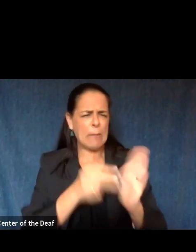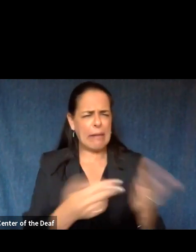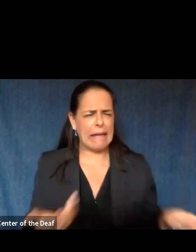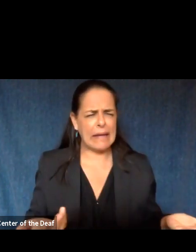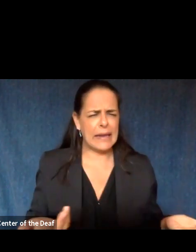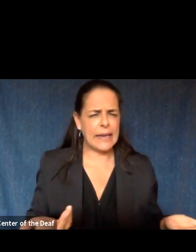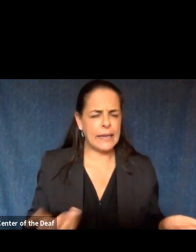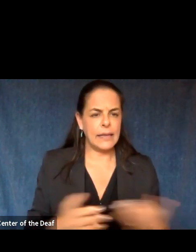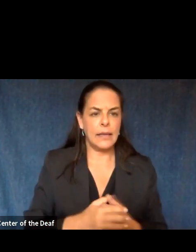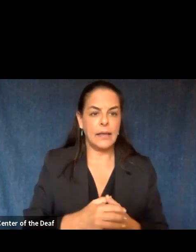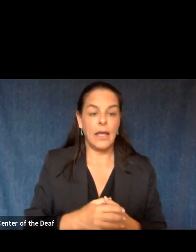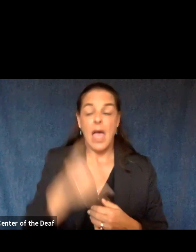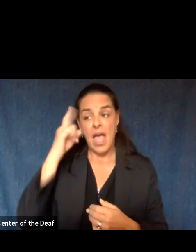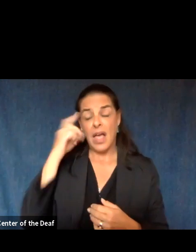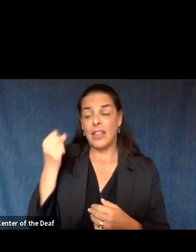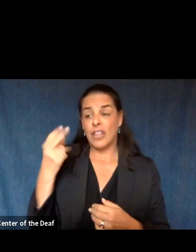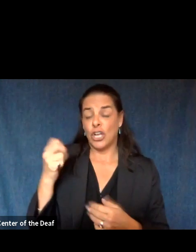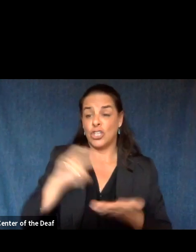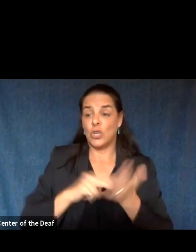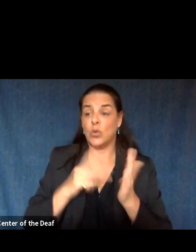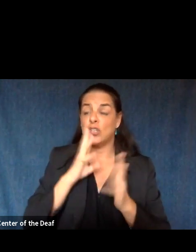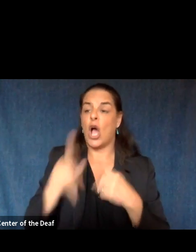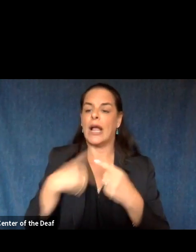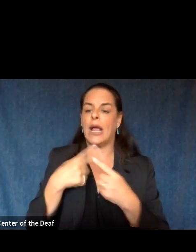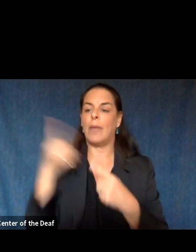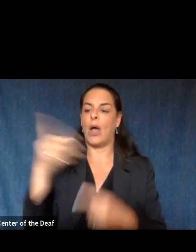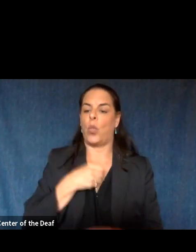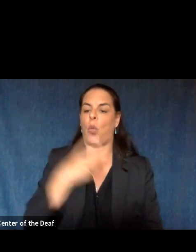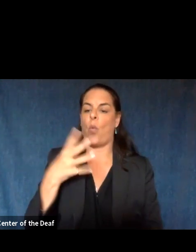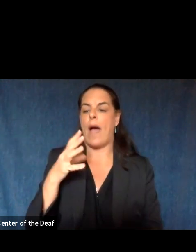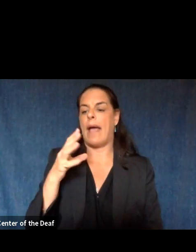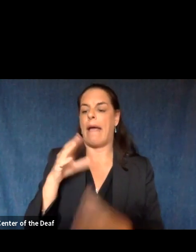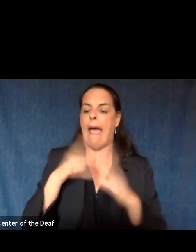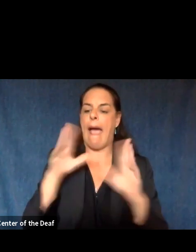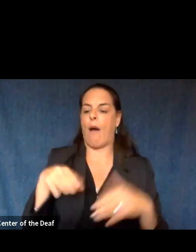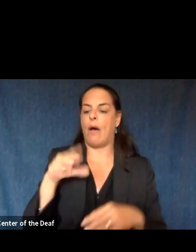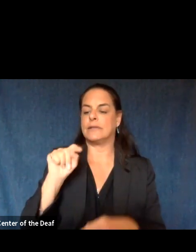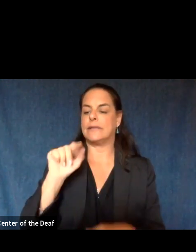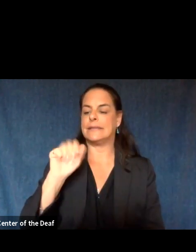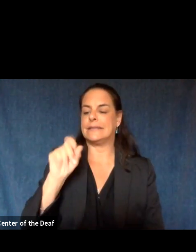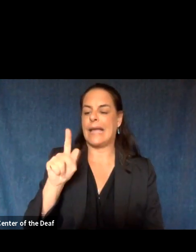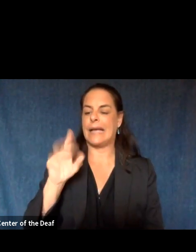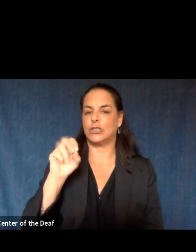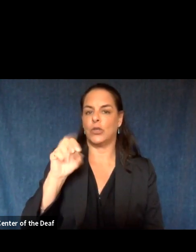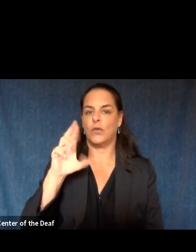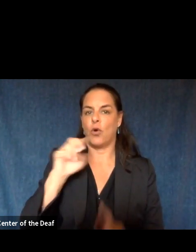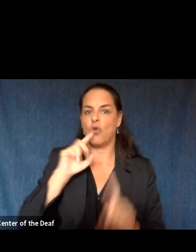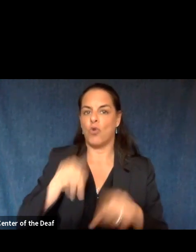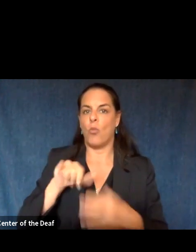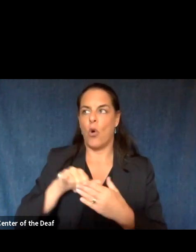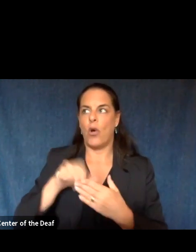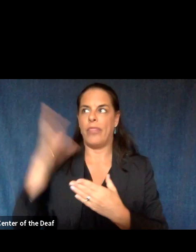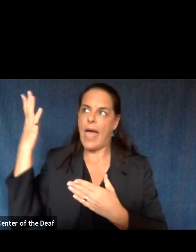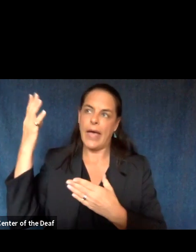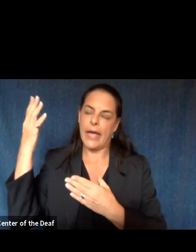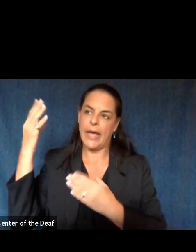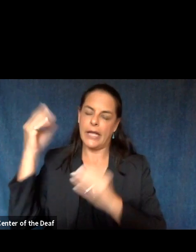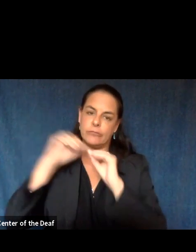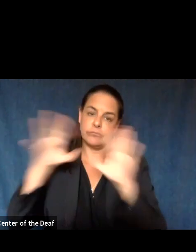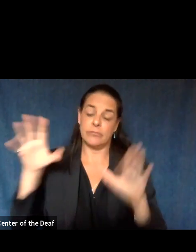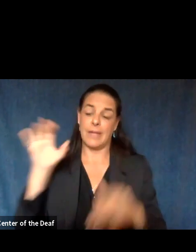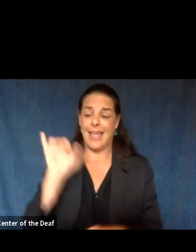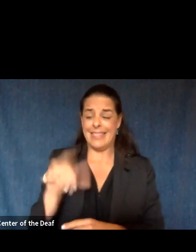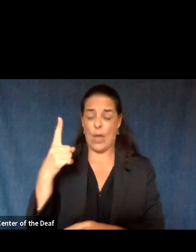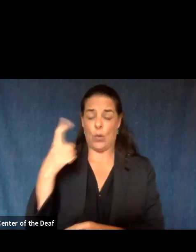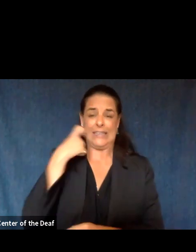was referencing the White House task force reports that come down, and that one had just